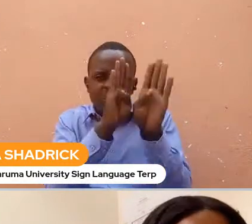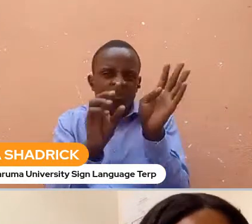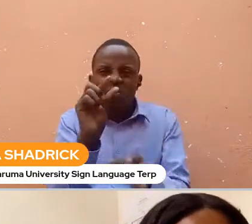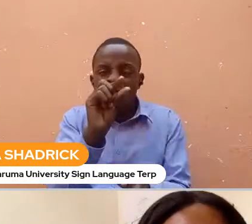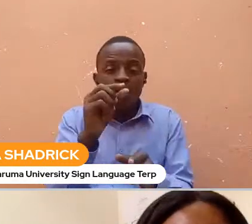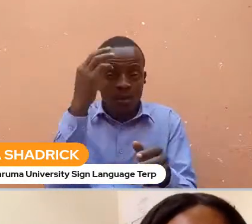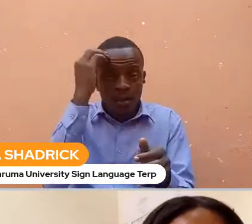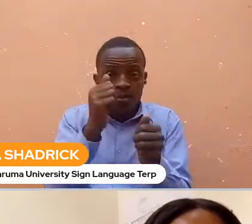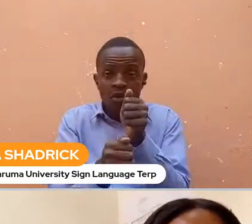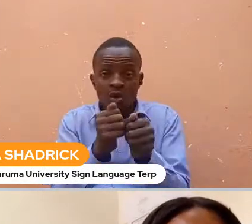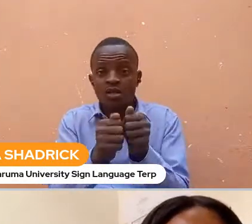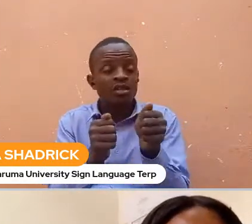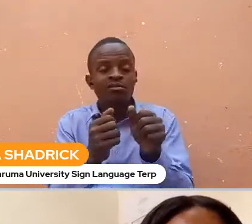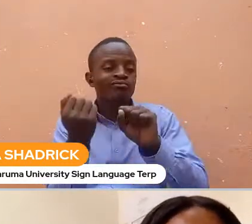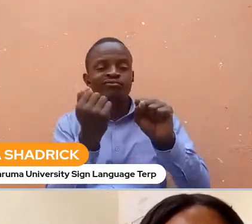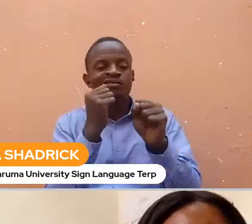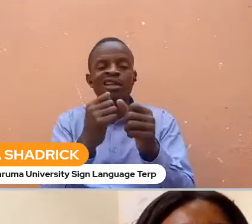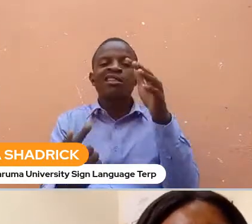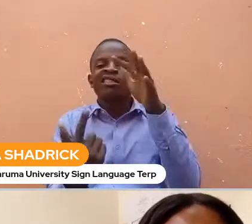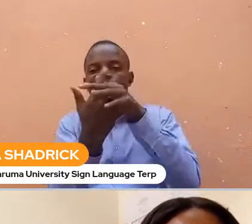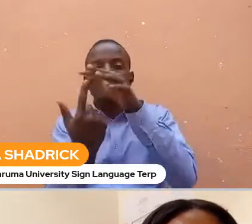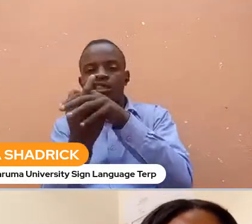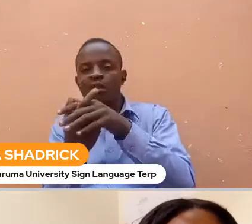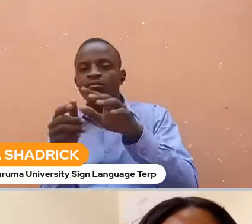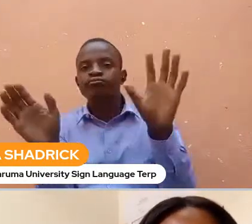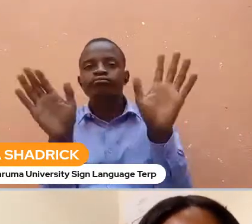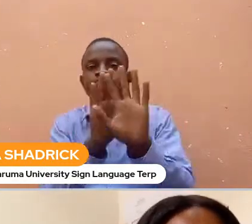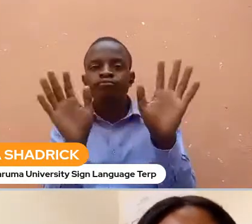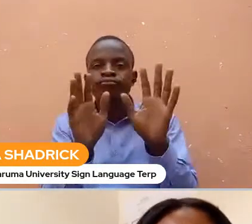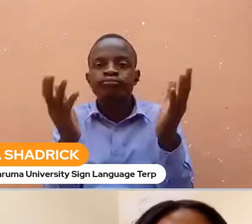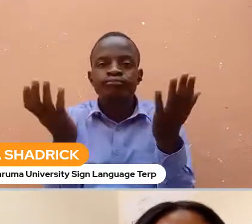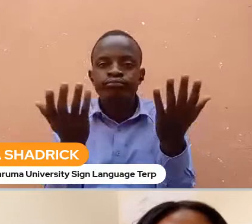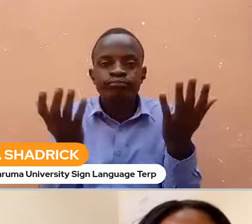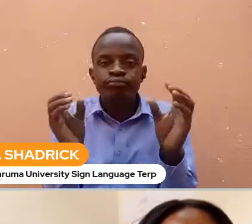then you won't get any effect. So